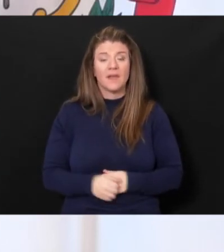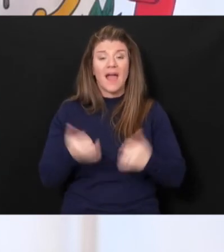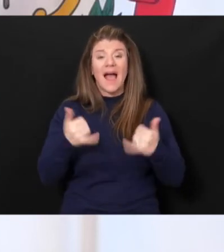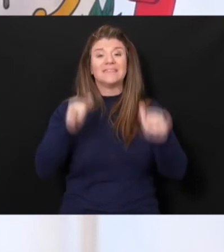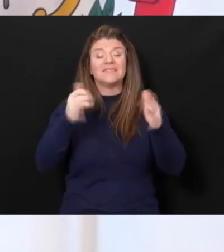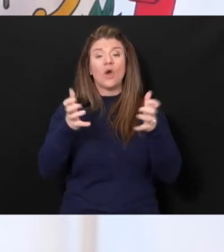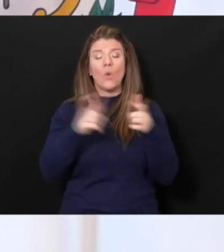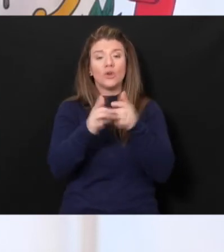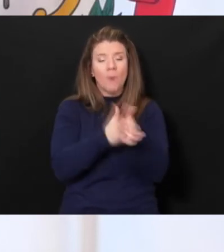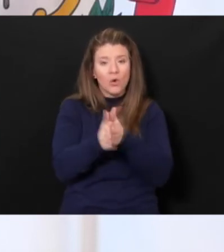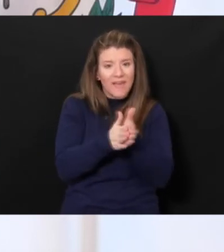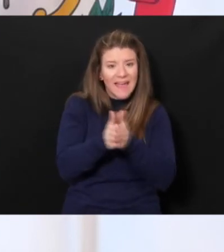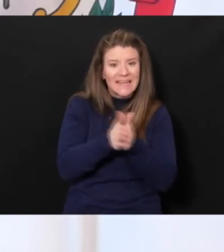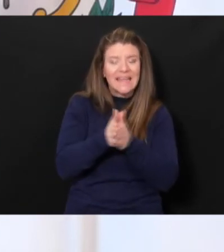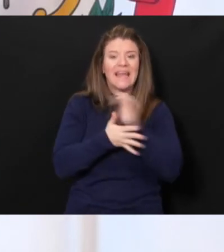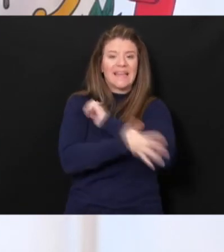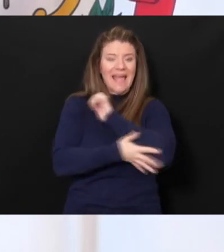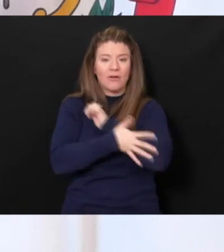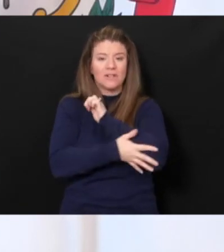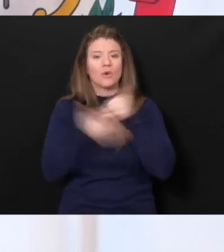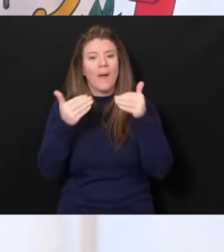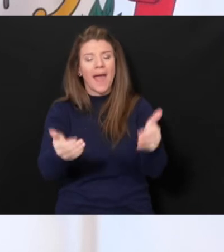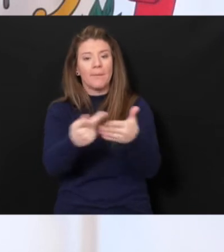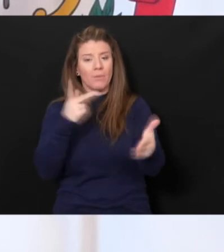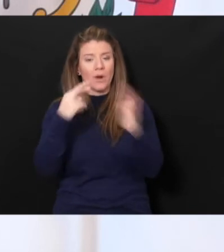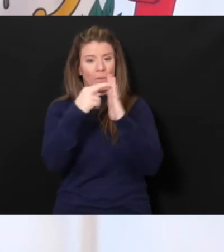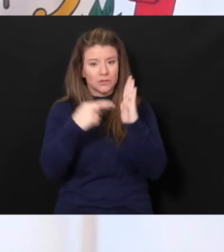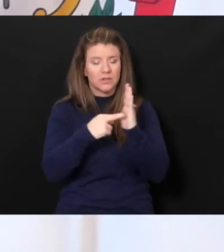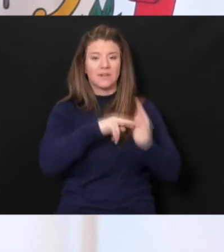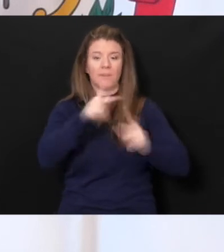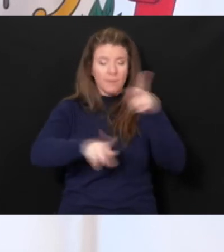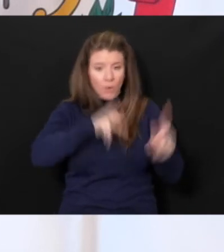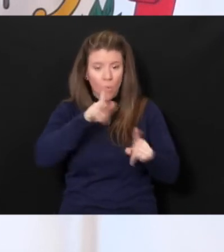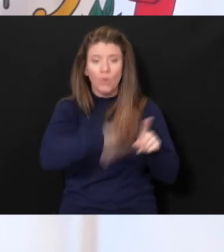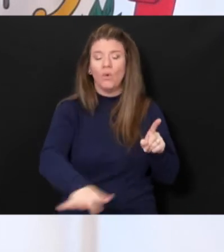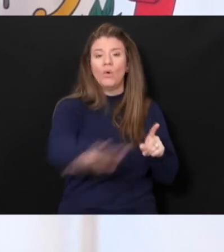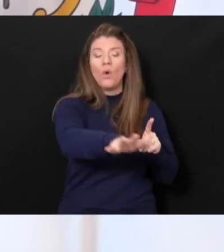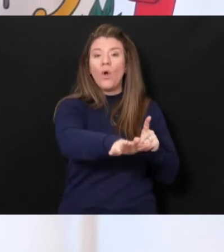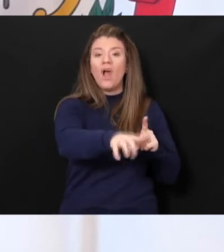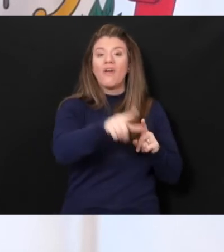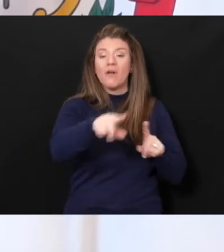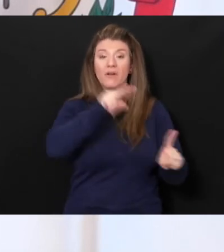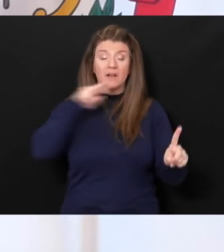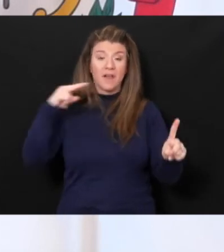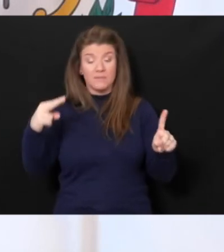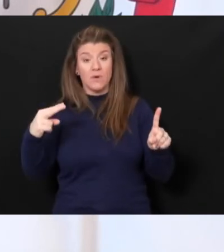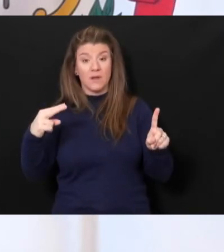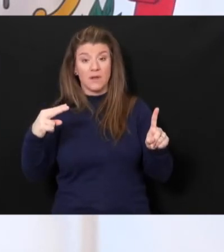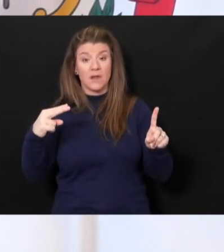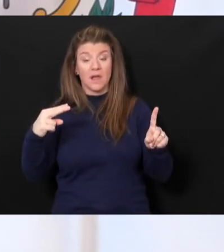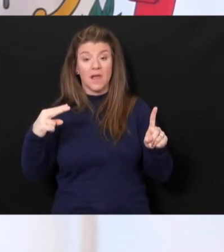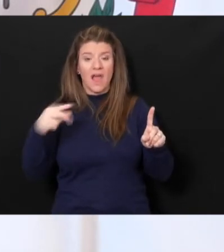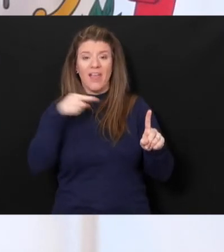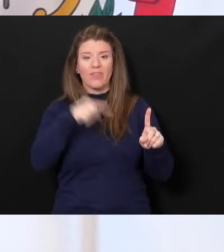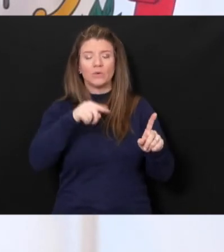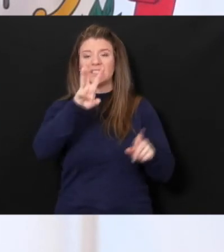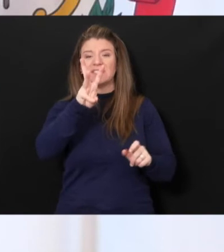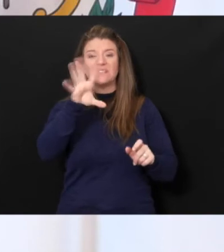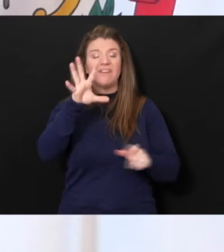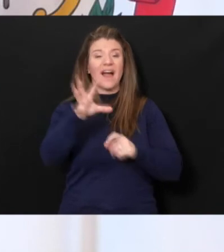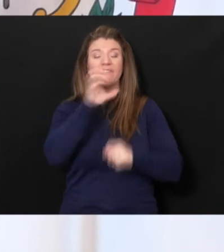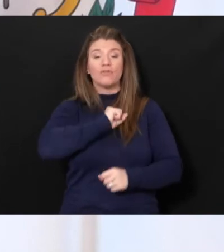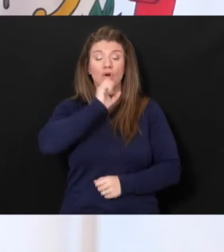to motivate counties to pre-register and all of our people, and from the standpoint of those 65 years